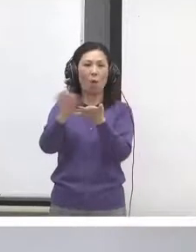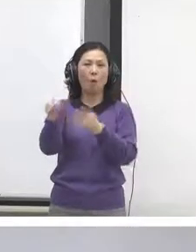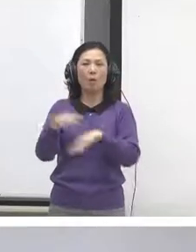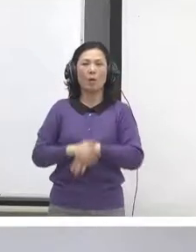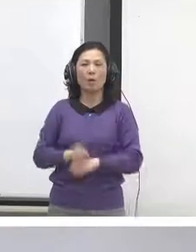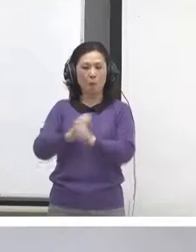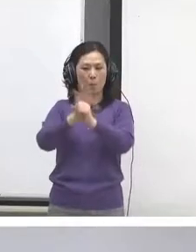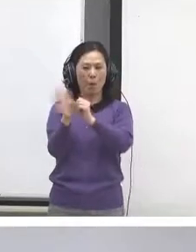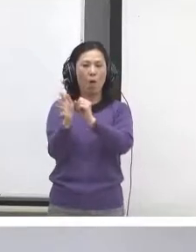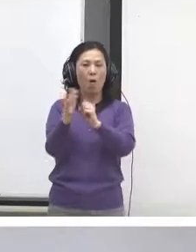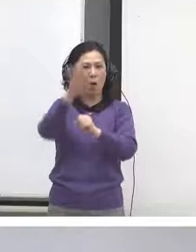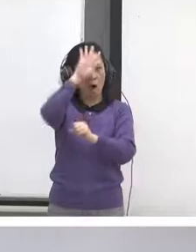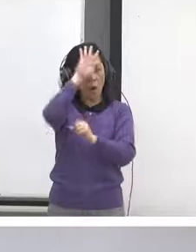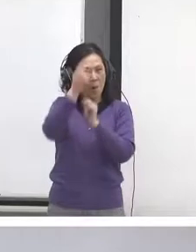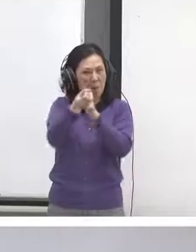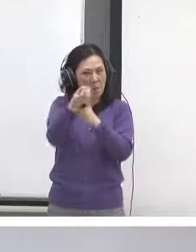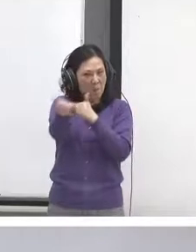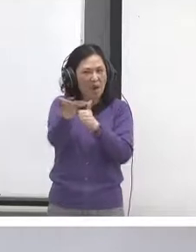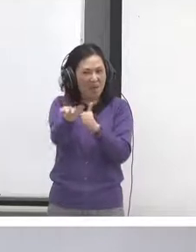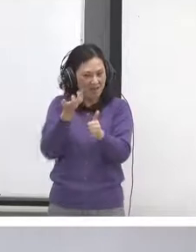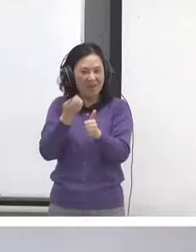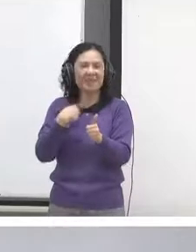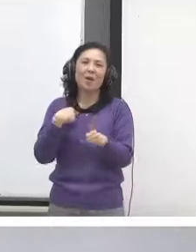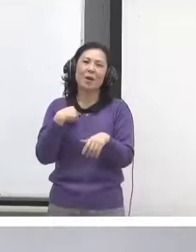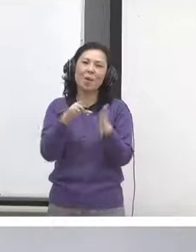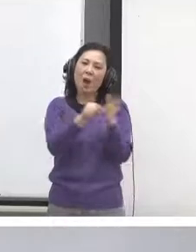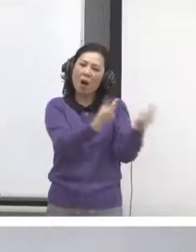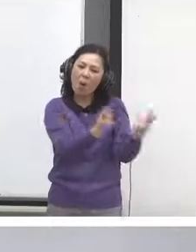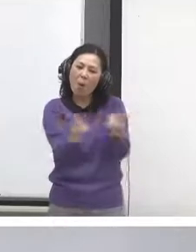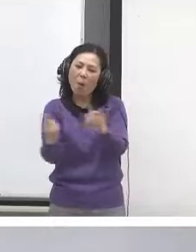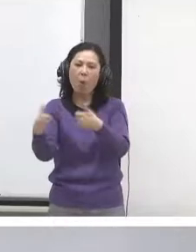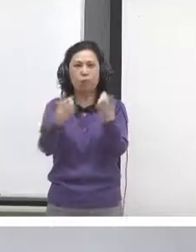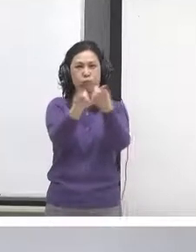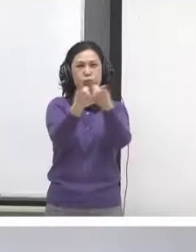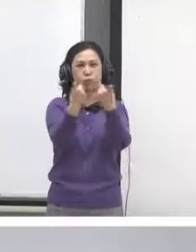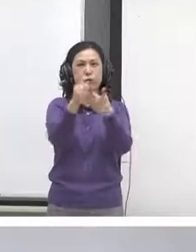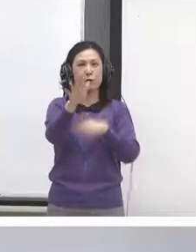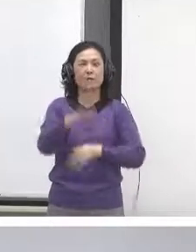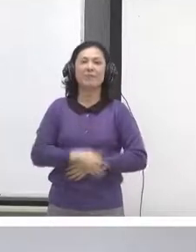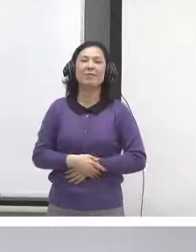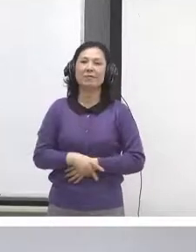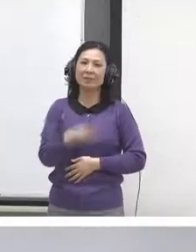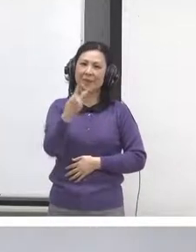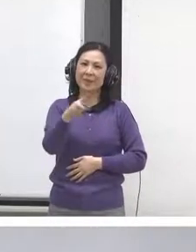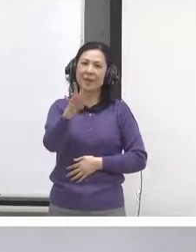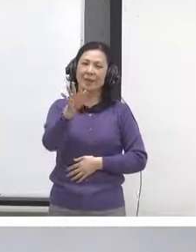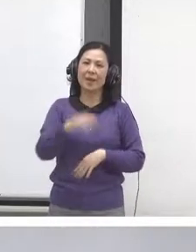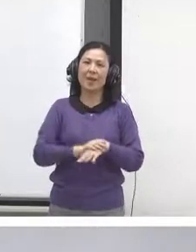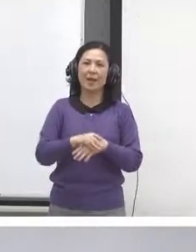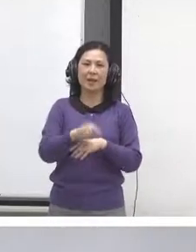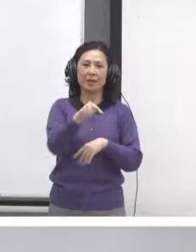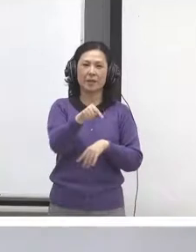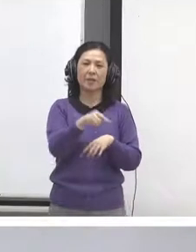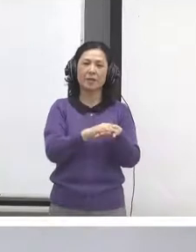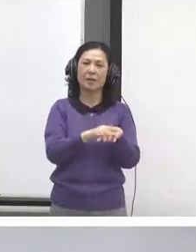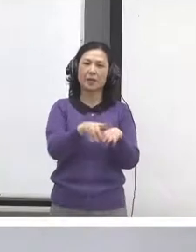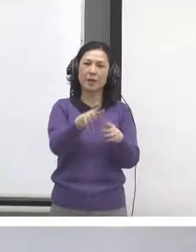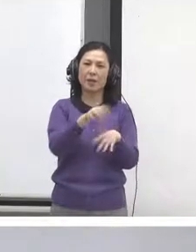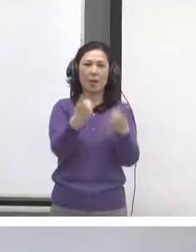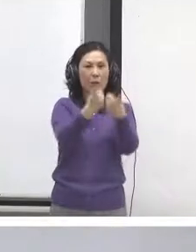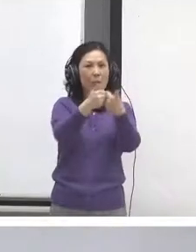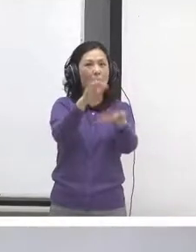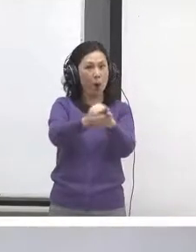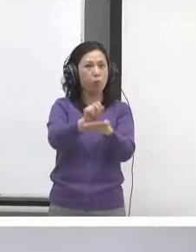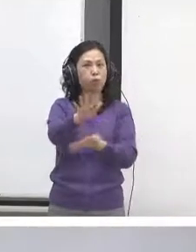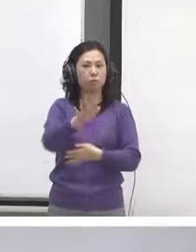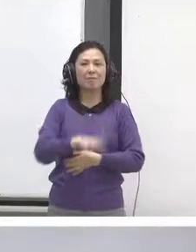regularly. And we have a HackMD, so we have meeting minutes every time. When we